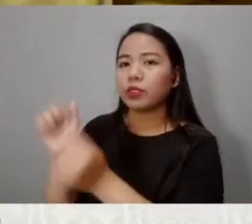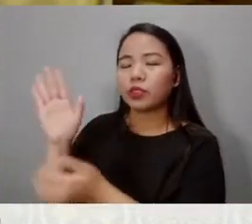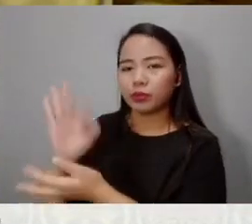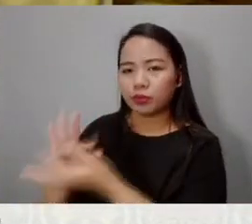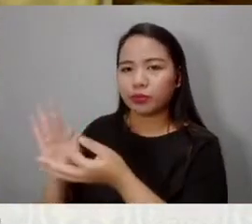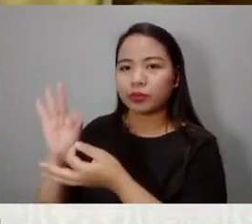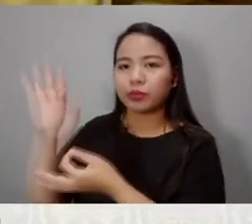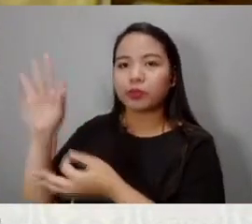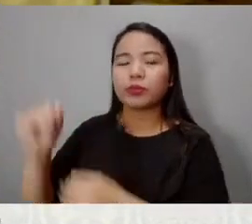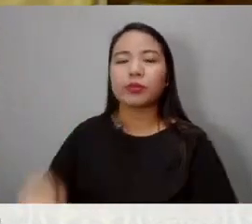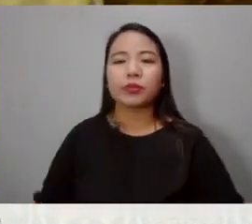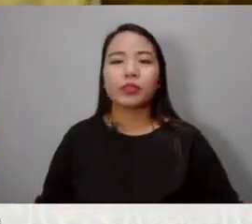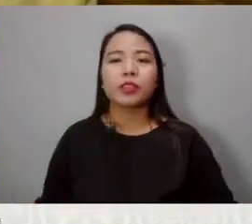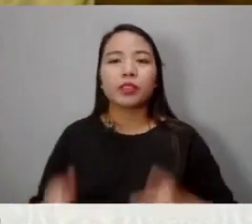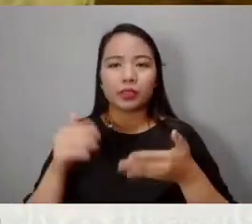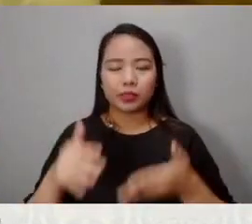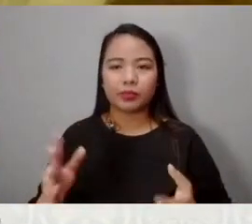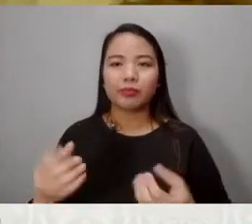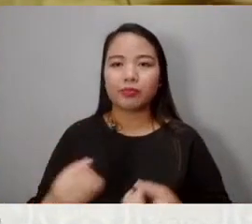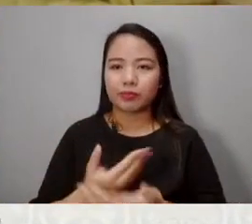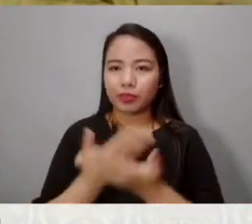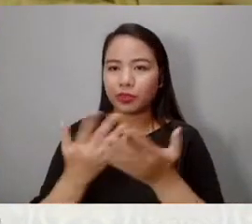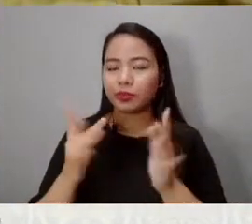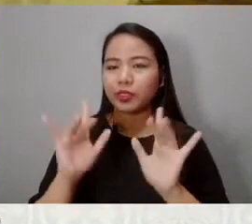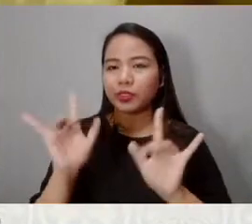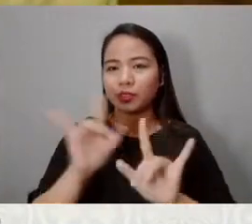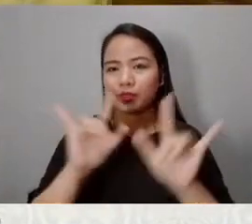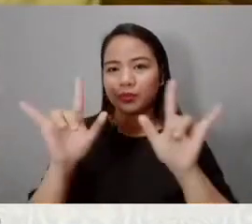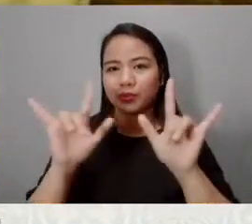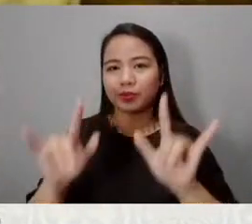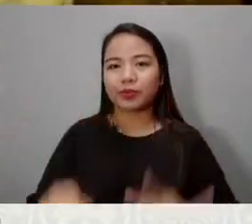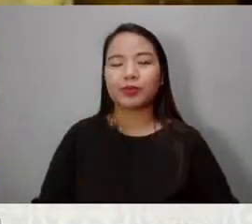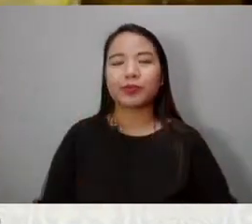Let us offer each other the sign of peace.